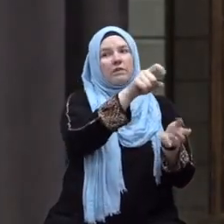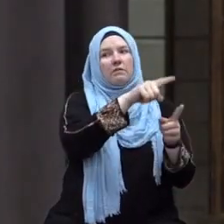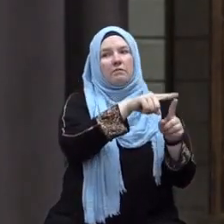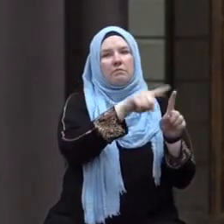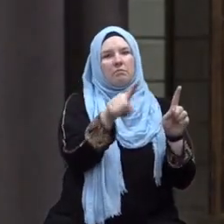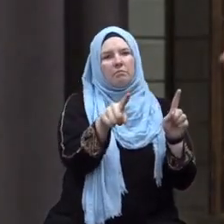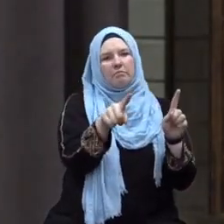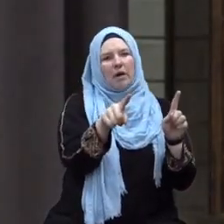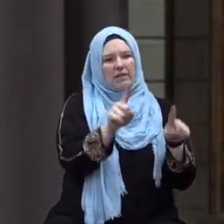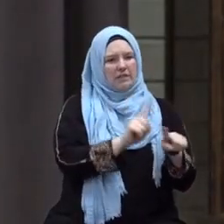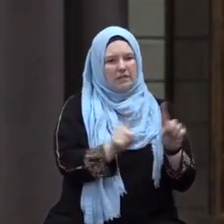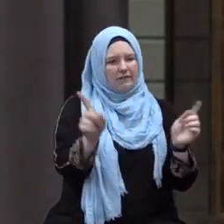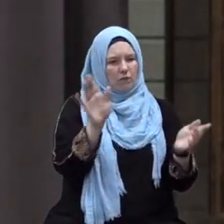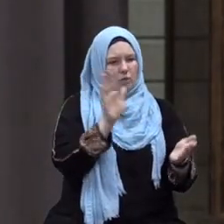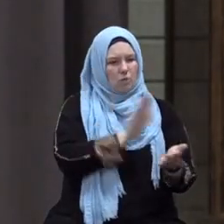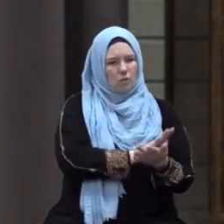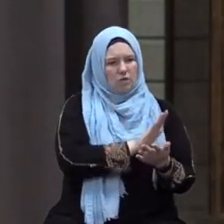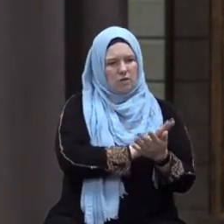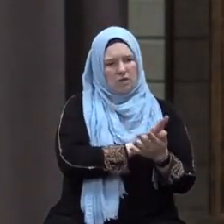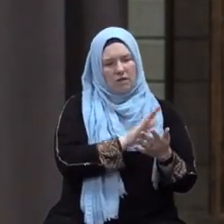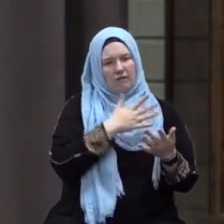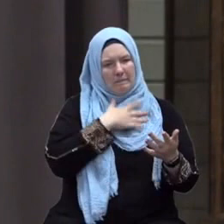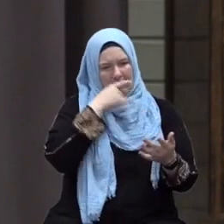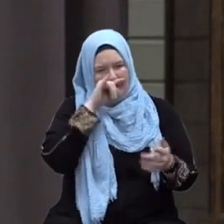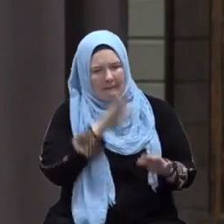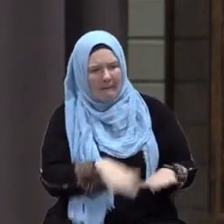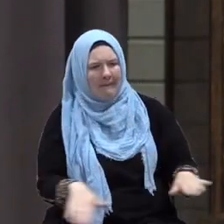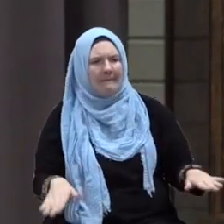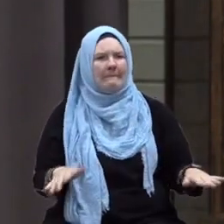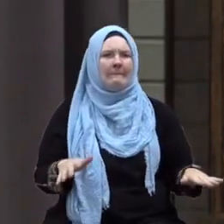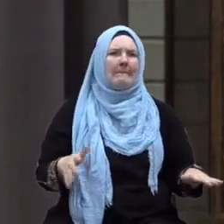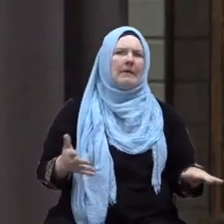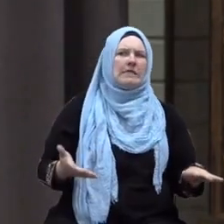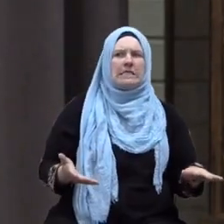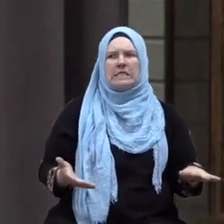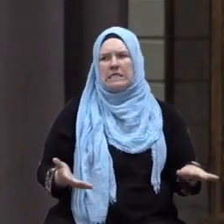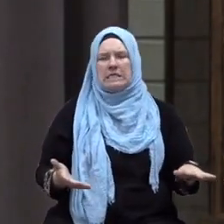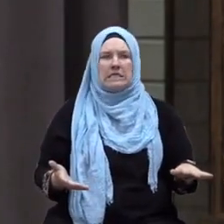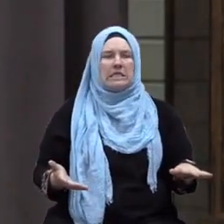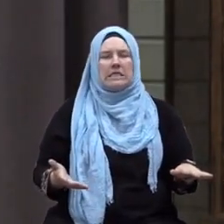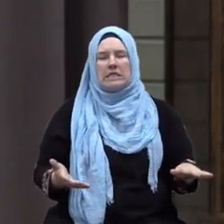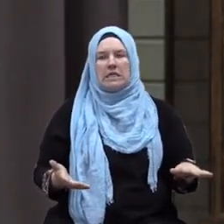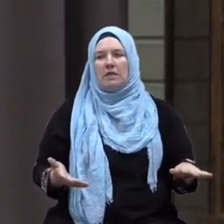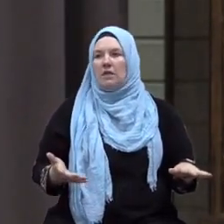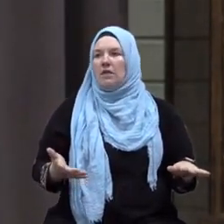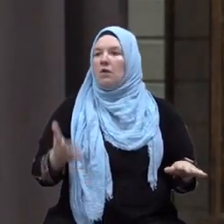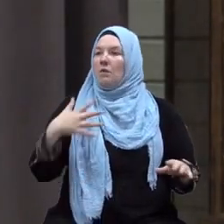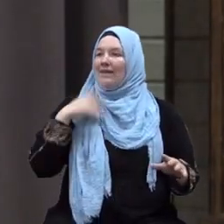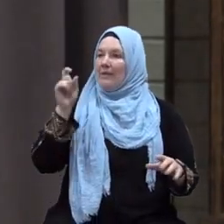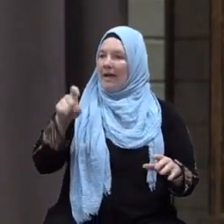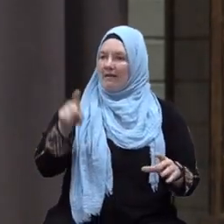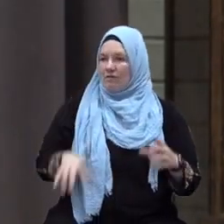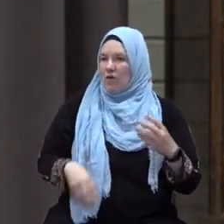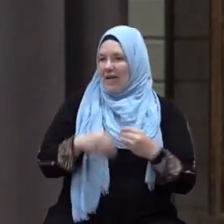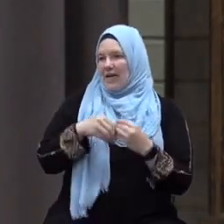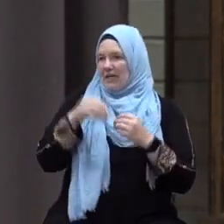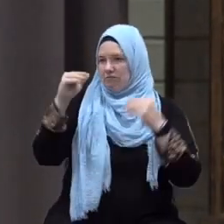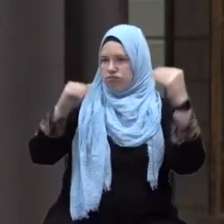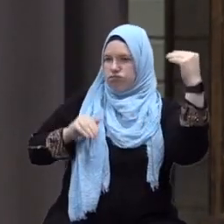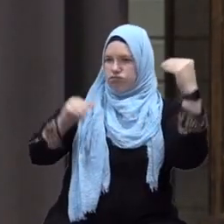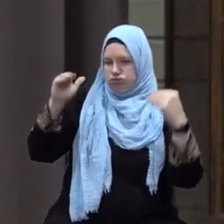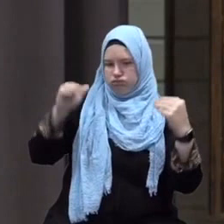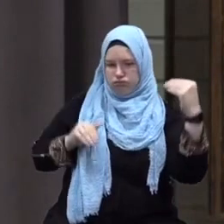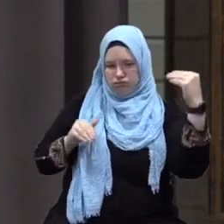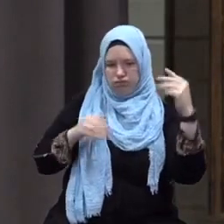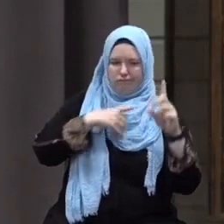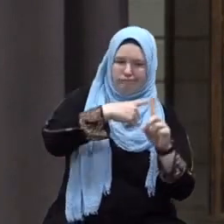the schools I have in Washington. Then you tip the balance by adding one element to your